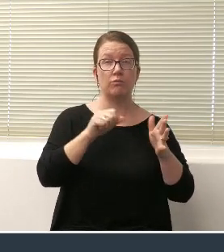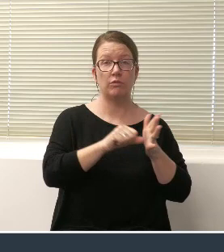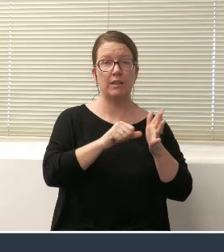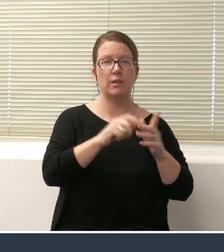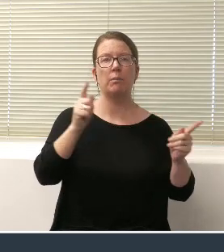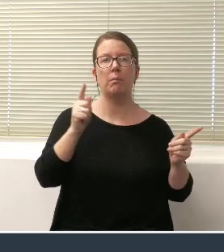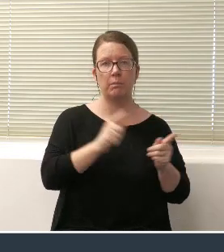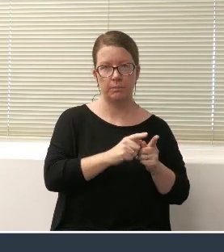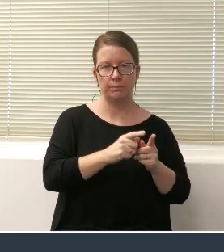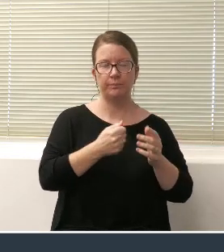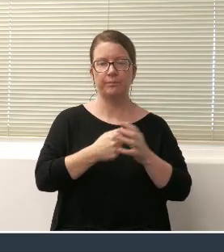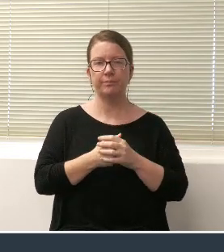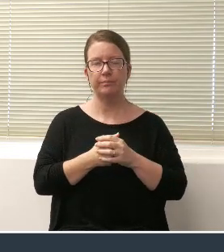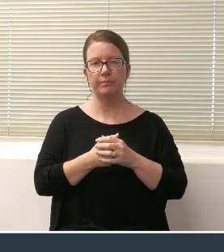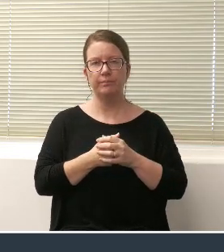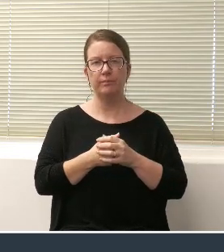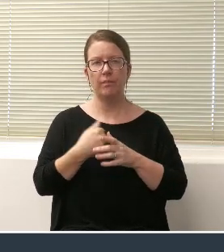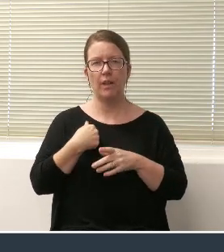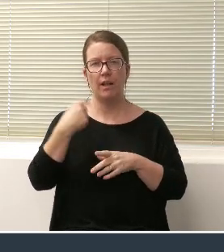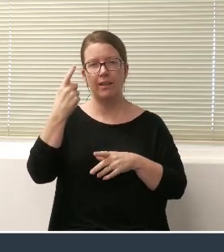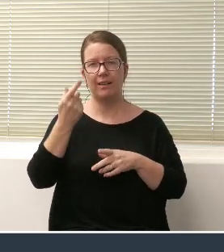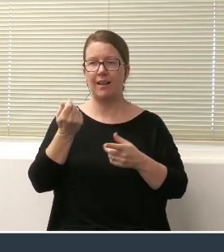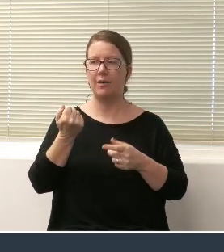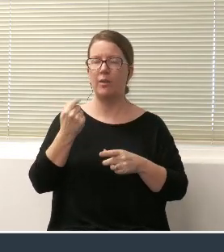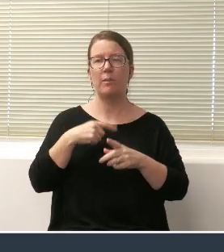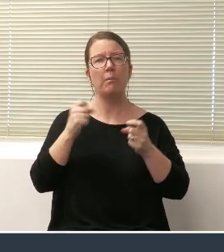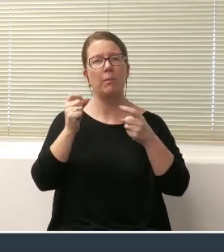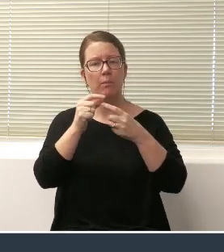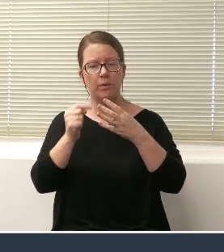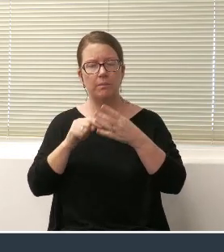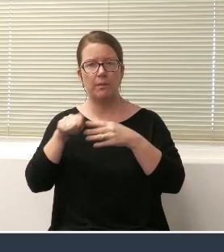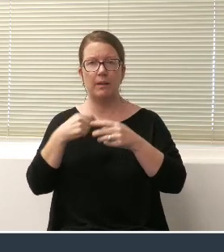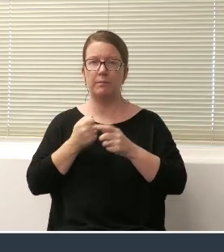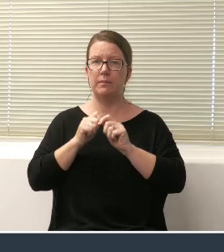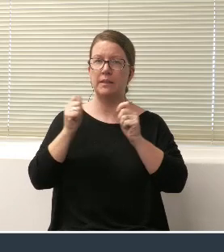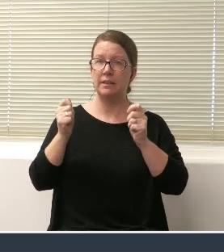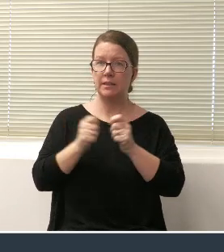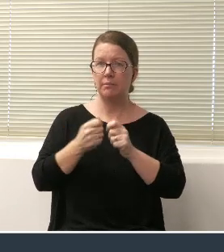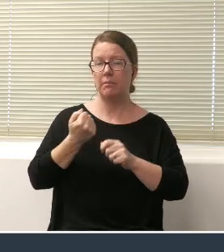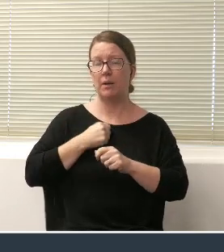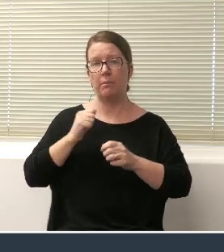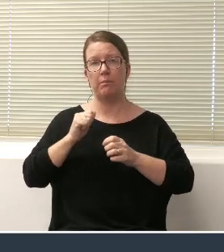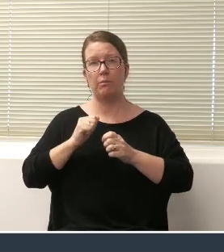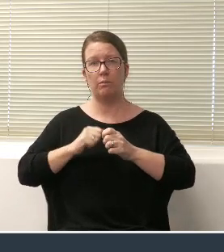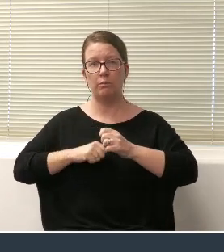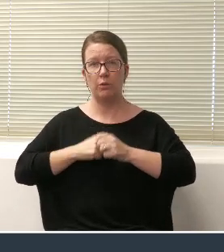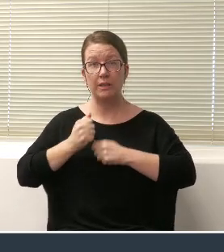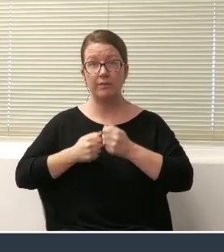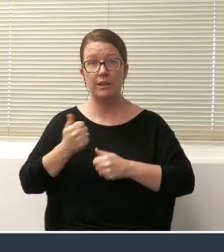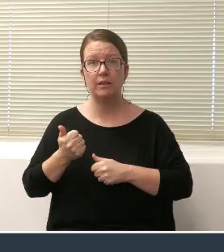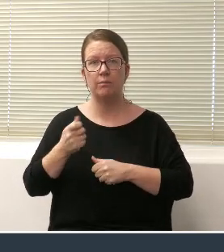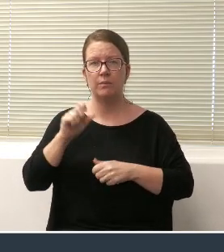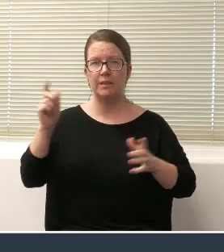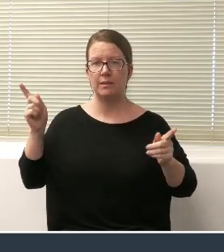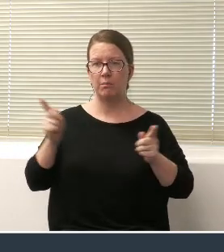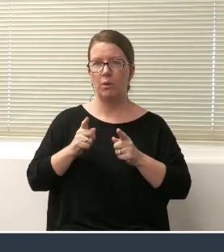around our team and the productivity that being in a single space would help us to